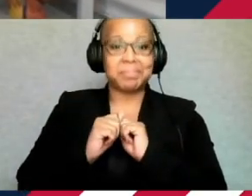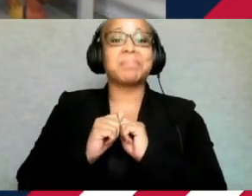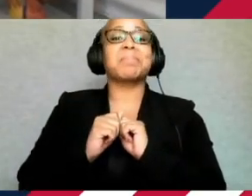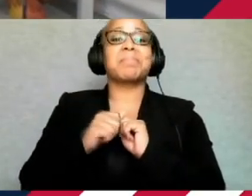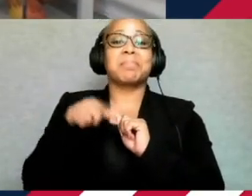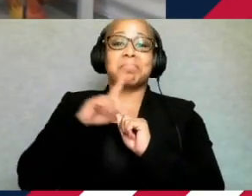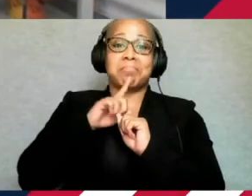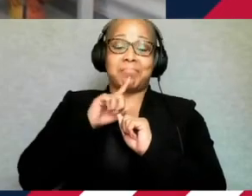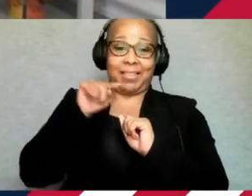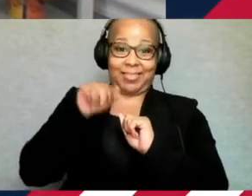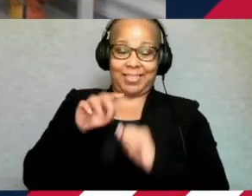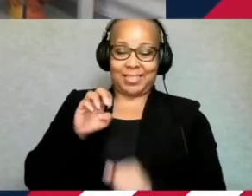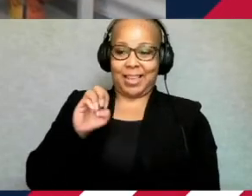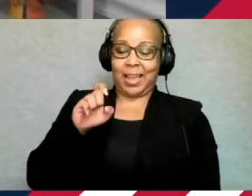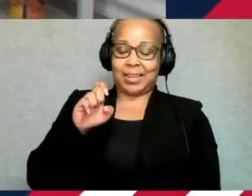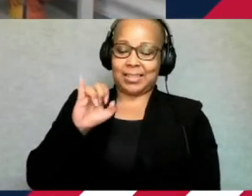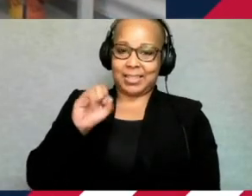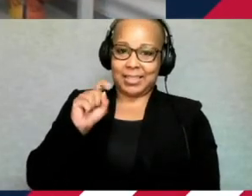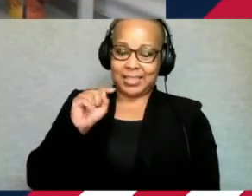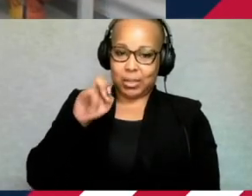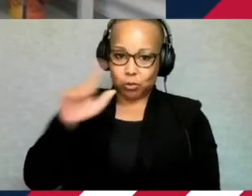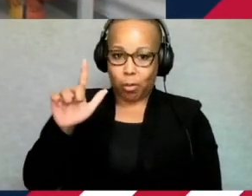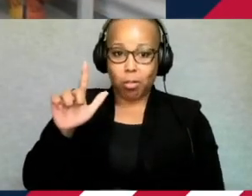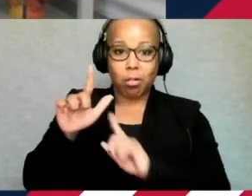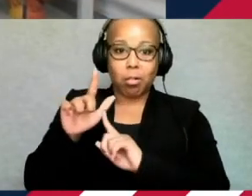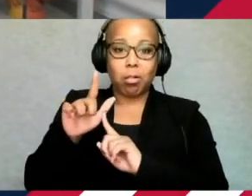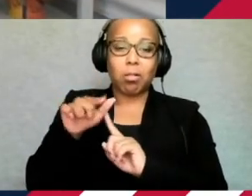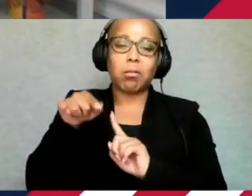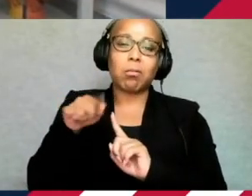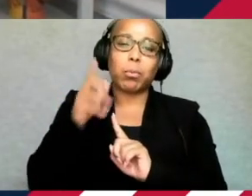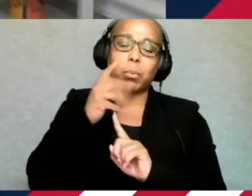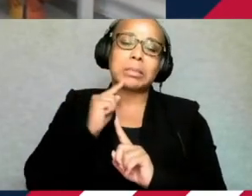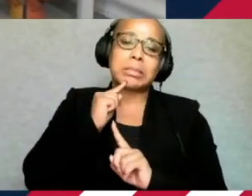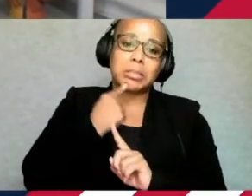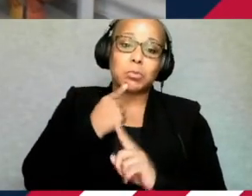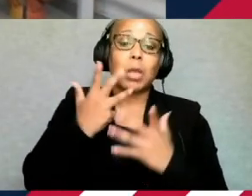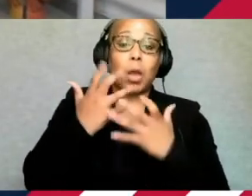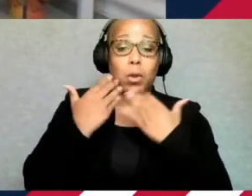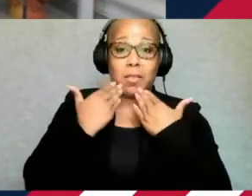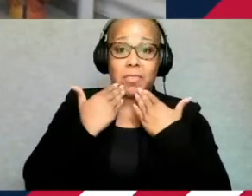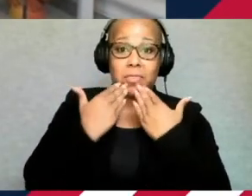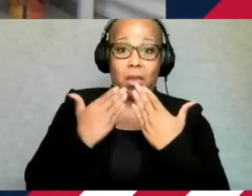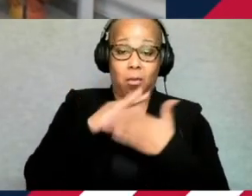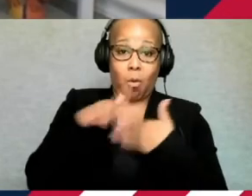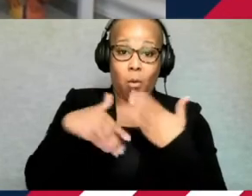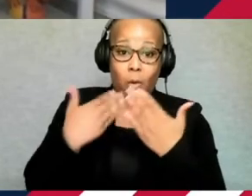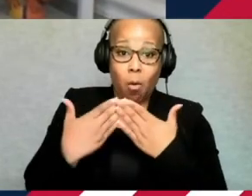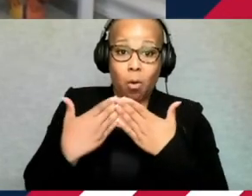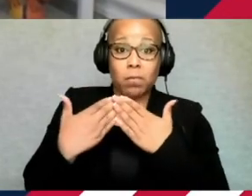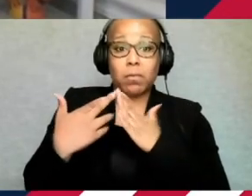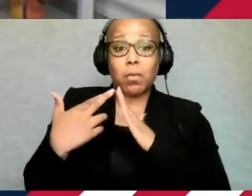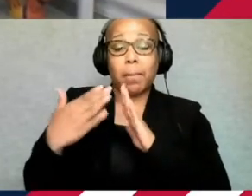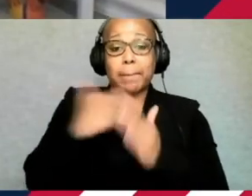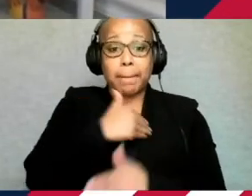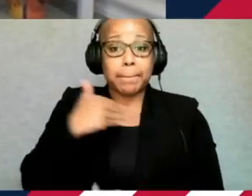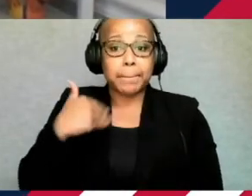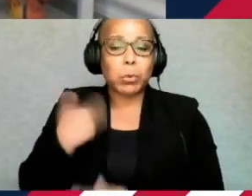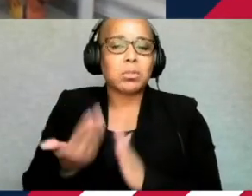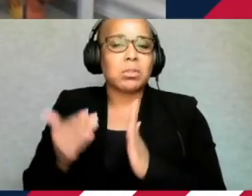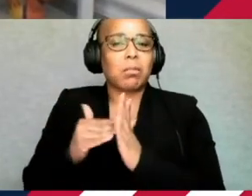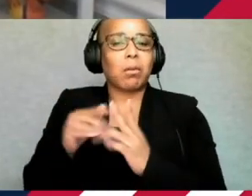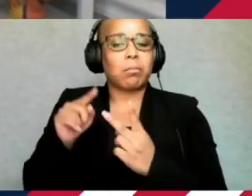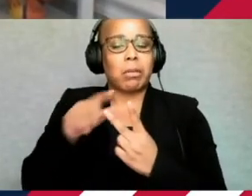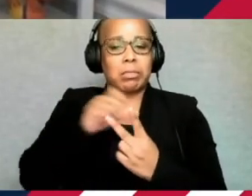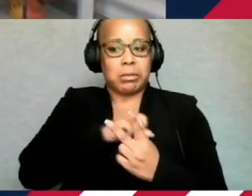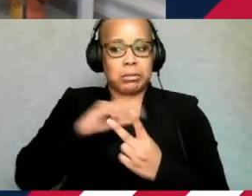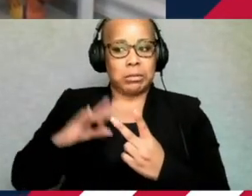existential and could not be more serious. So I want to thank all of the Rules members, again, the staff who've been working